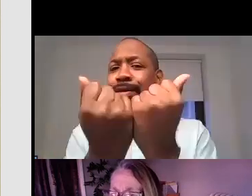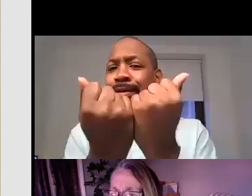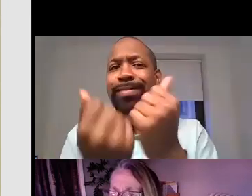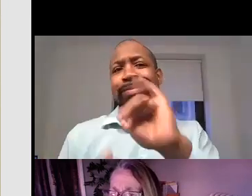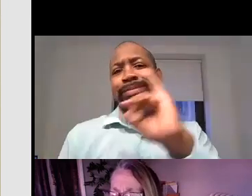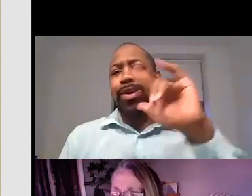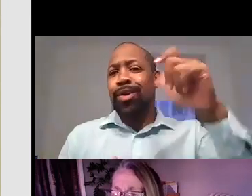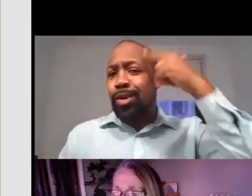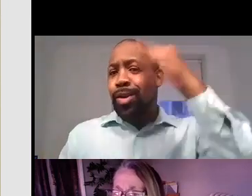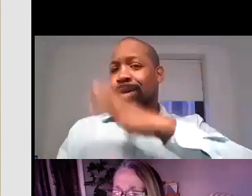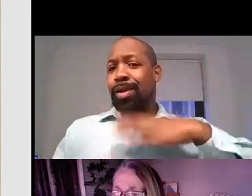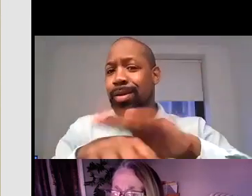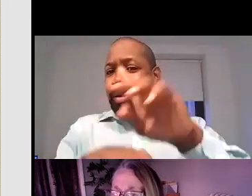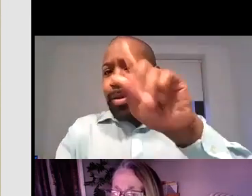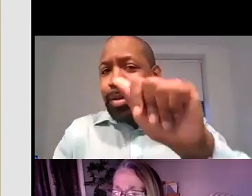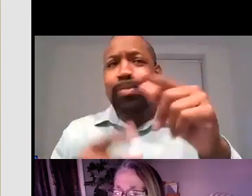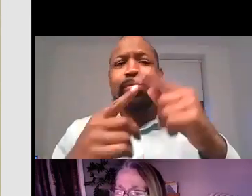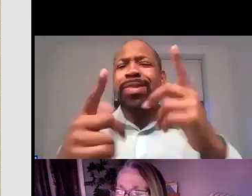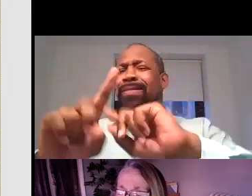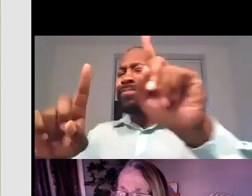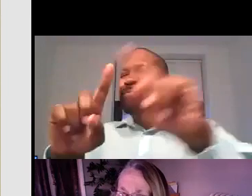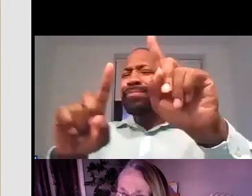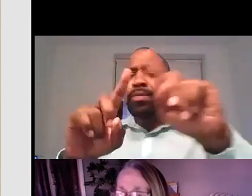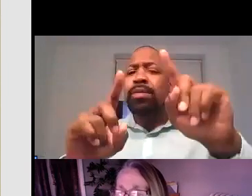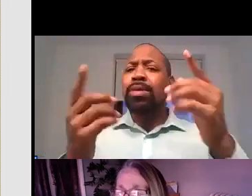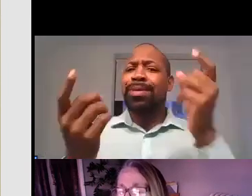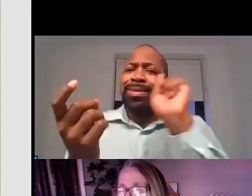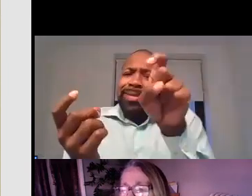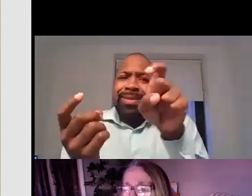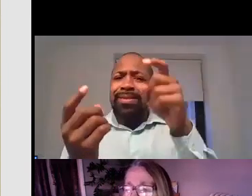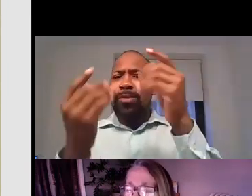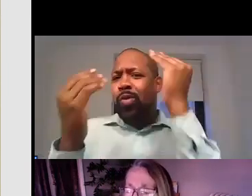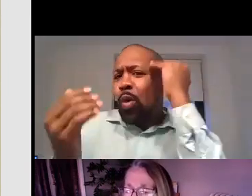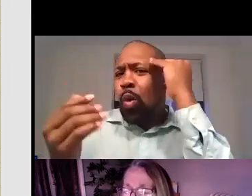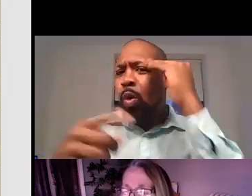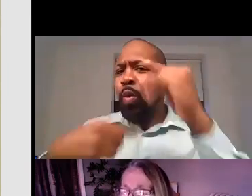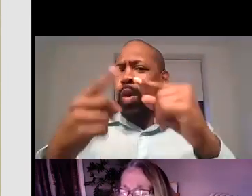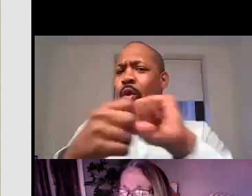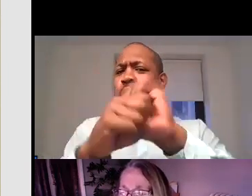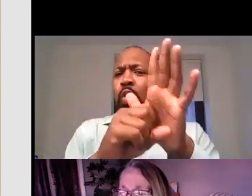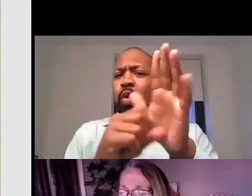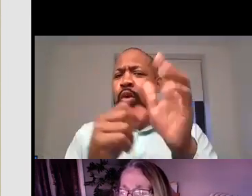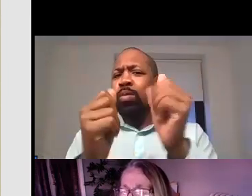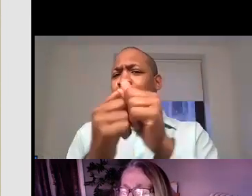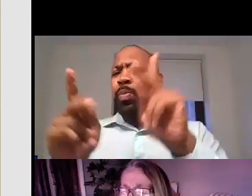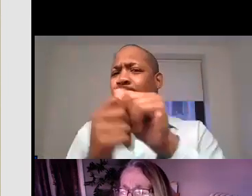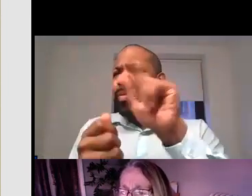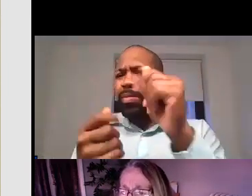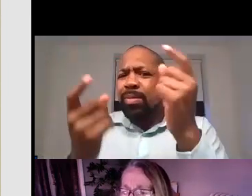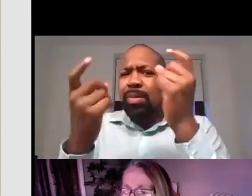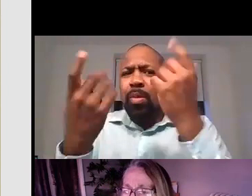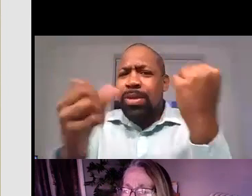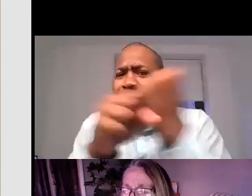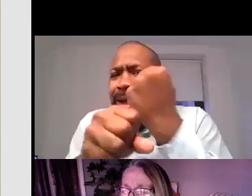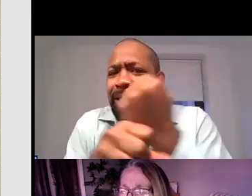There are different disability organizations like the Governor's Commission on Disabilities, our organization and so forth. And we